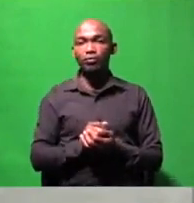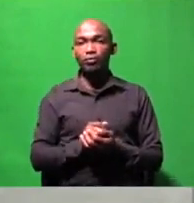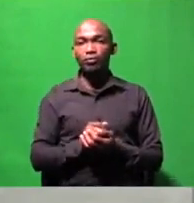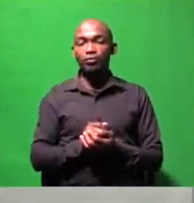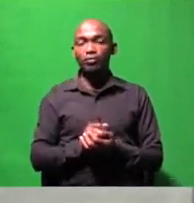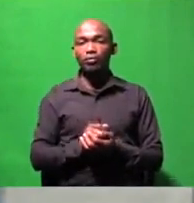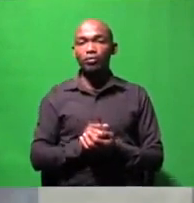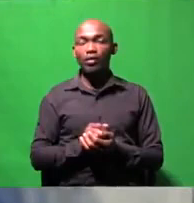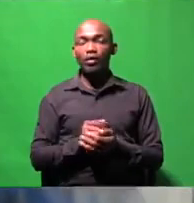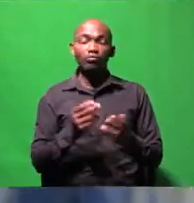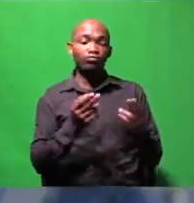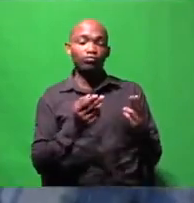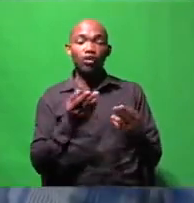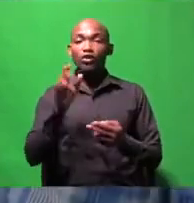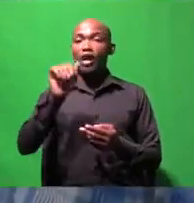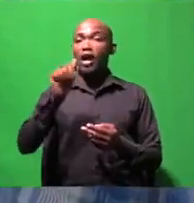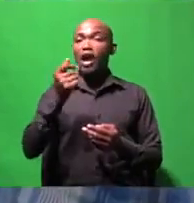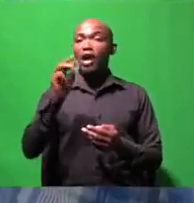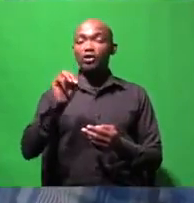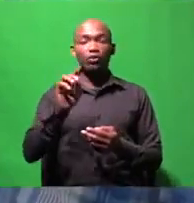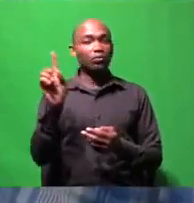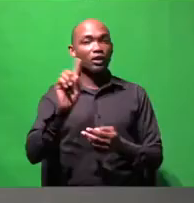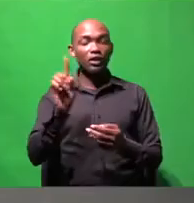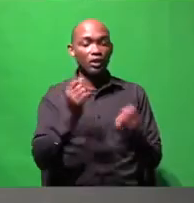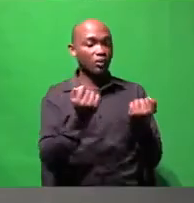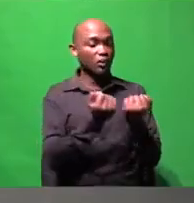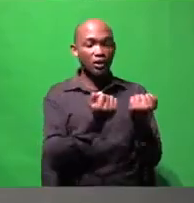be created nor destroyed,